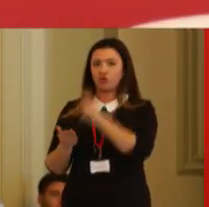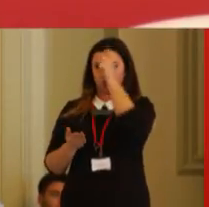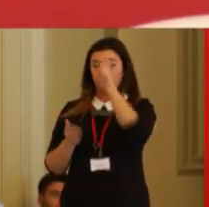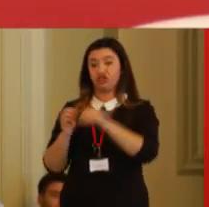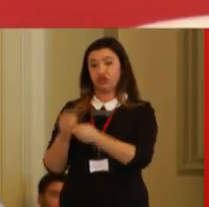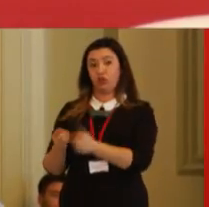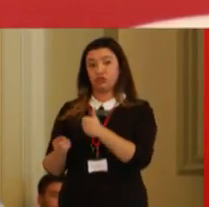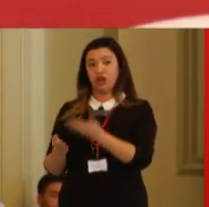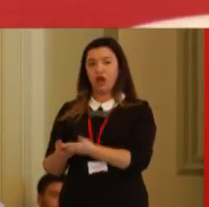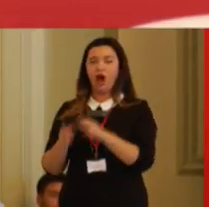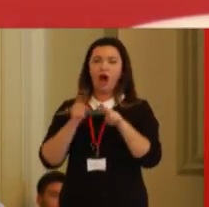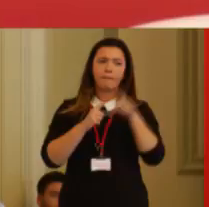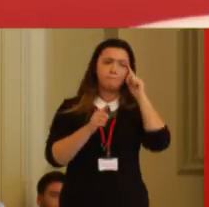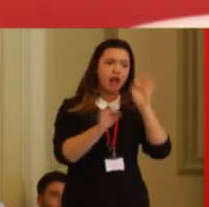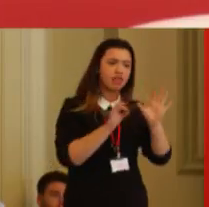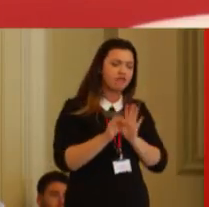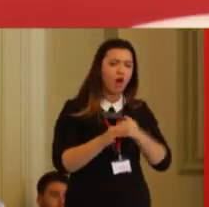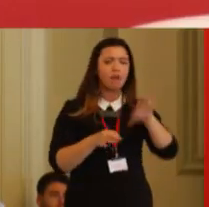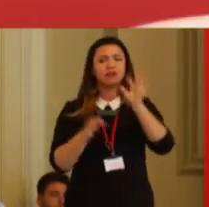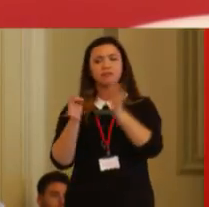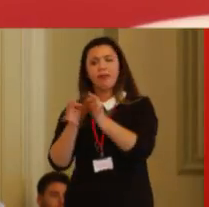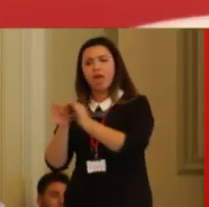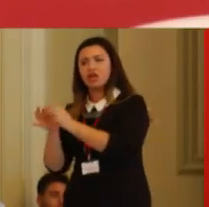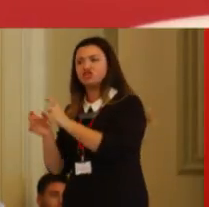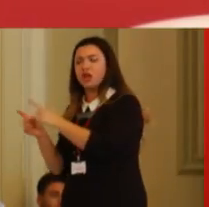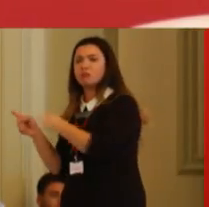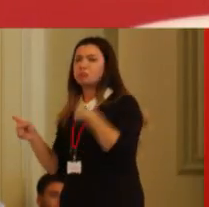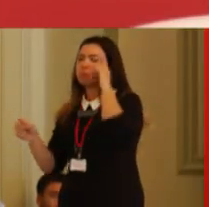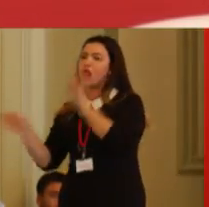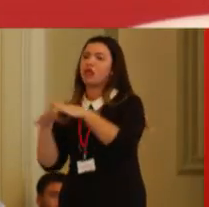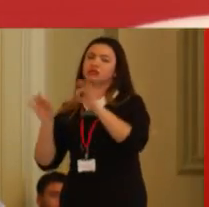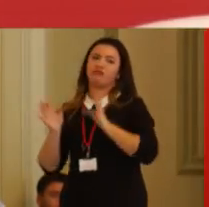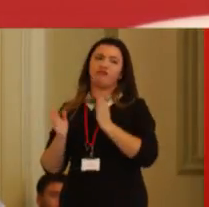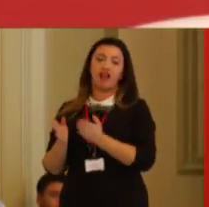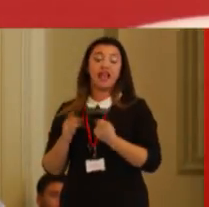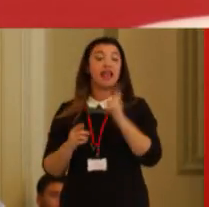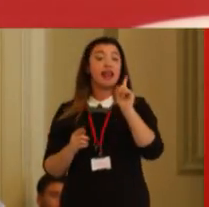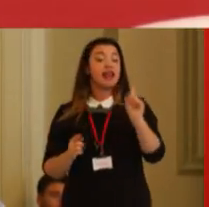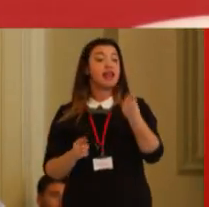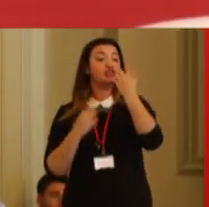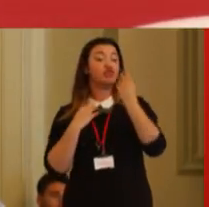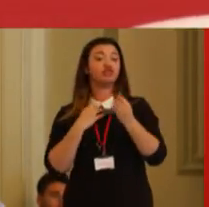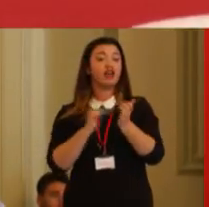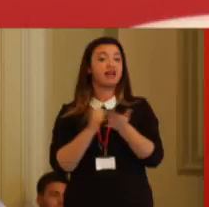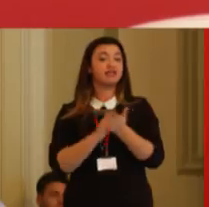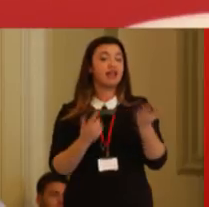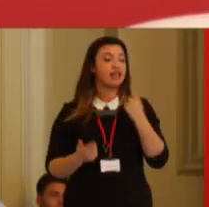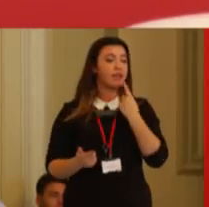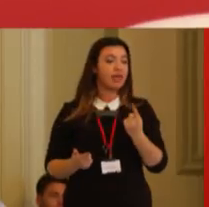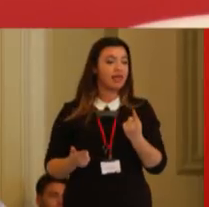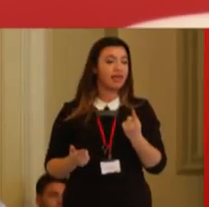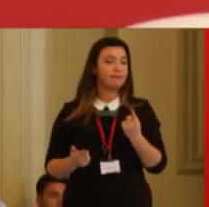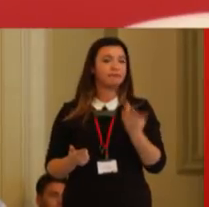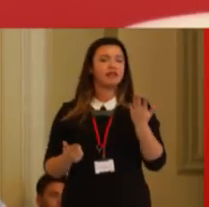young segment have a great deal of plans for the future. They've got different contingencies, plan A, if not plan B or plan C.